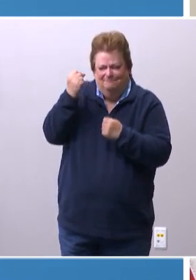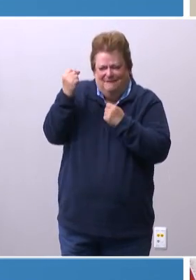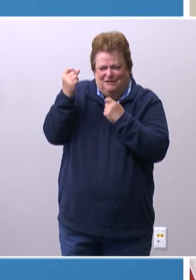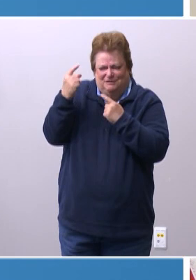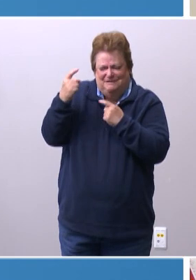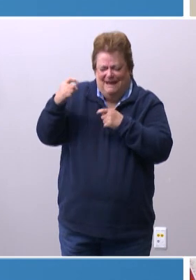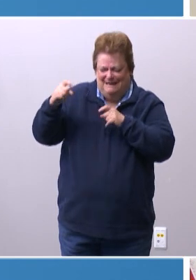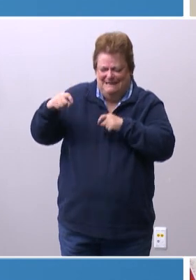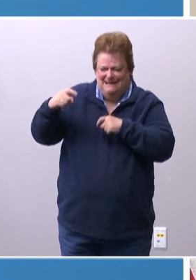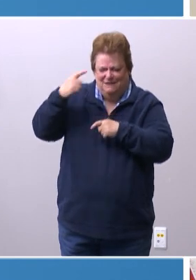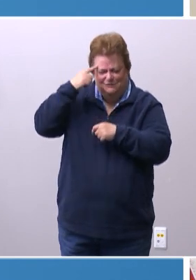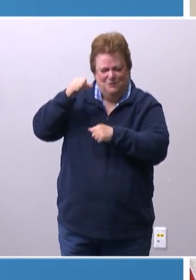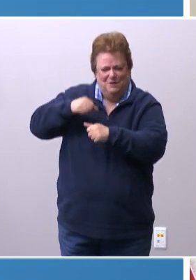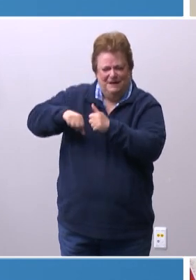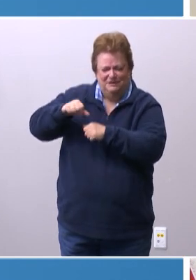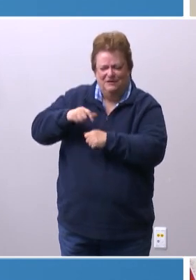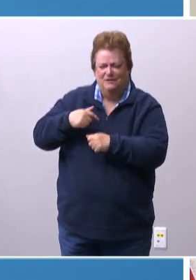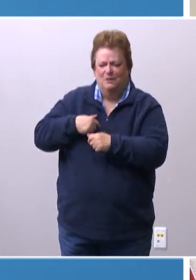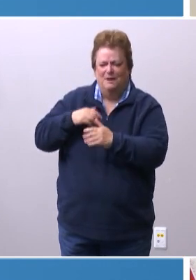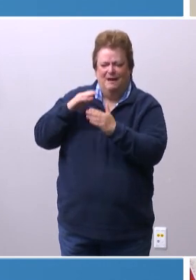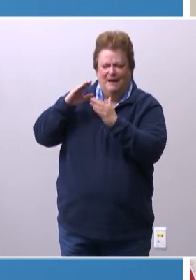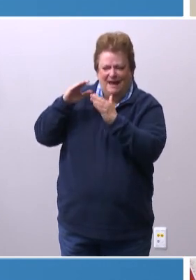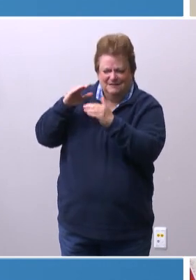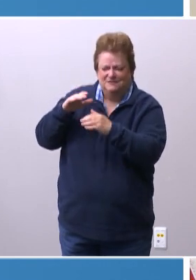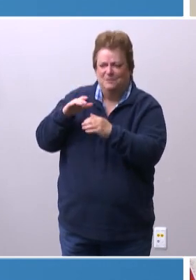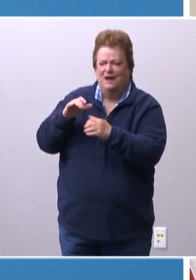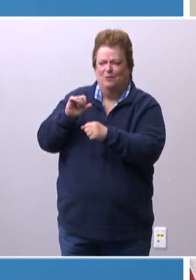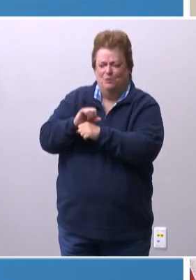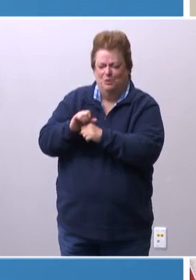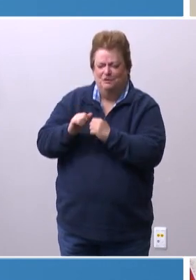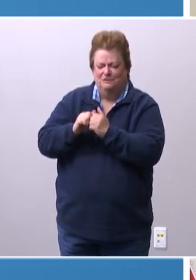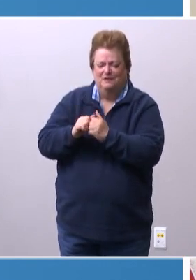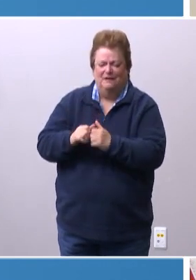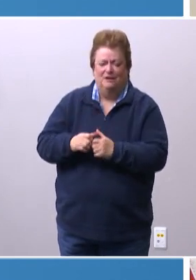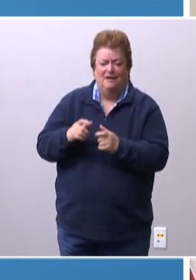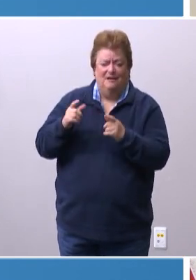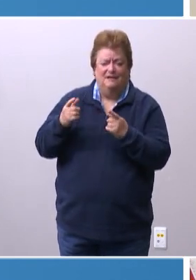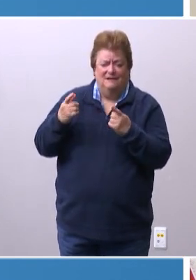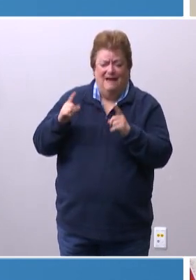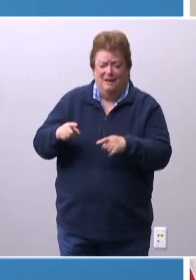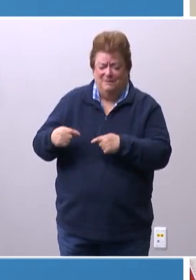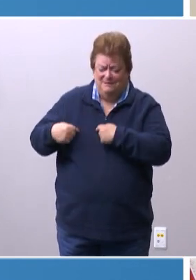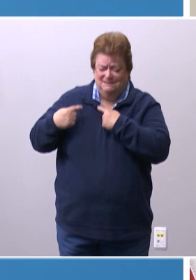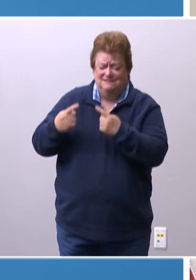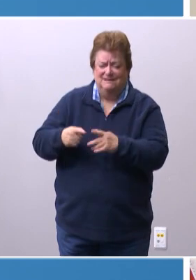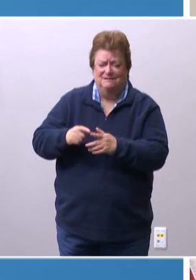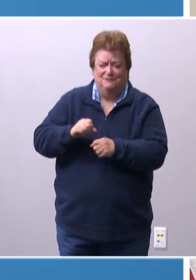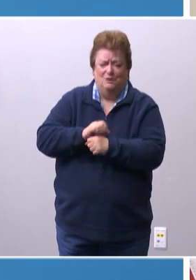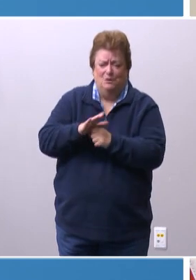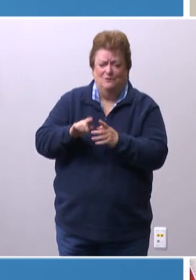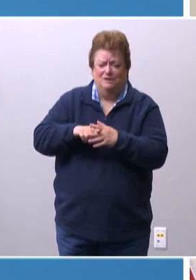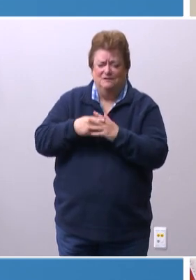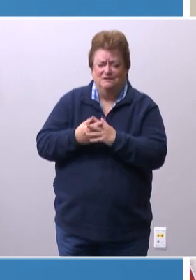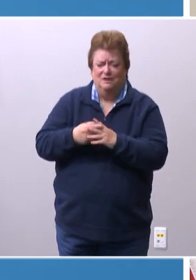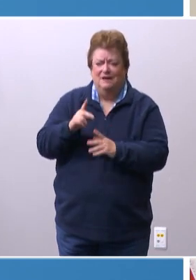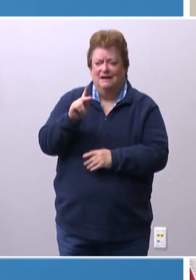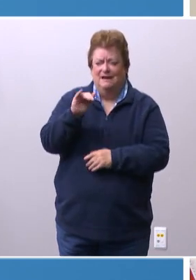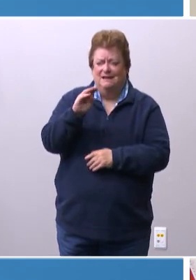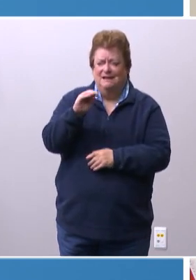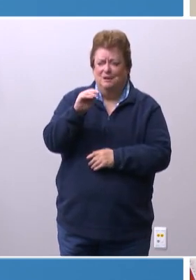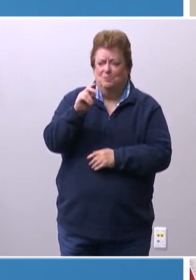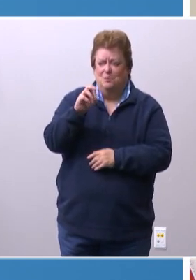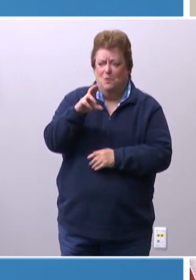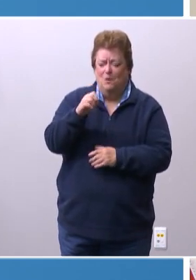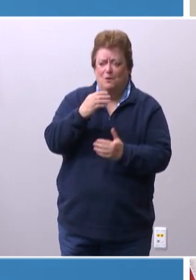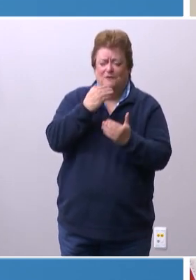we anticipate those when we work together. And that's just gone on from the beginning of the pandemic. Thank you, Kim Moore, for the work you guys are